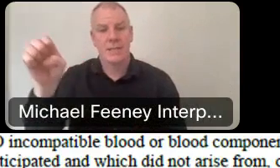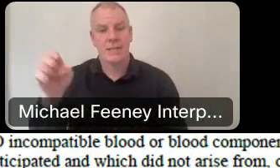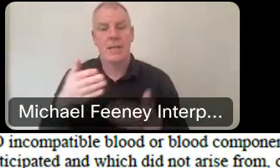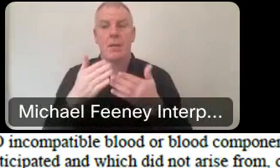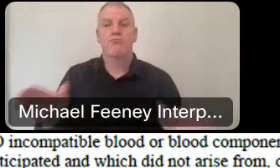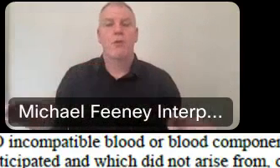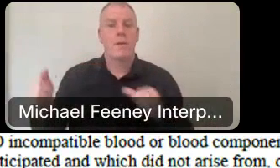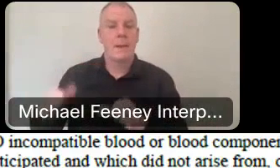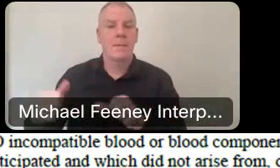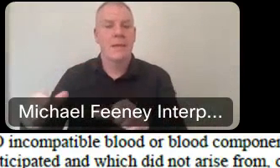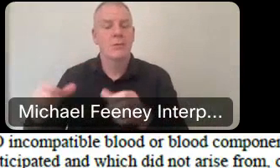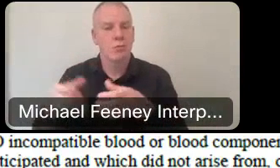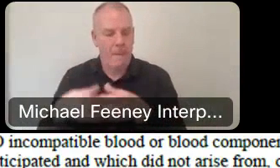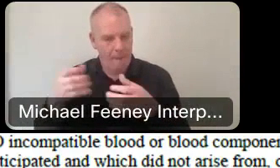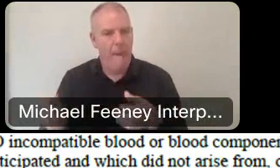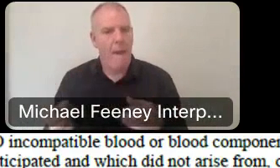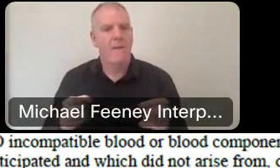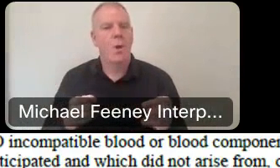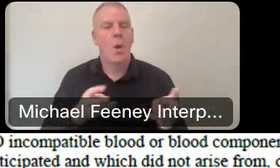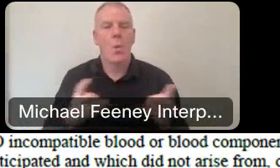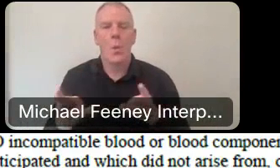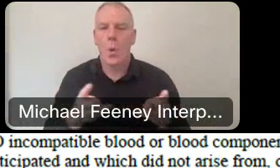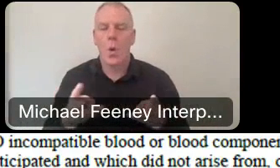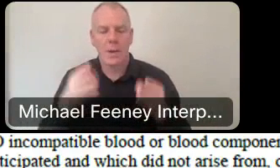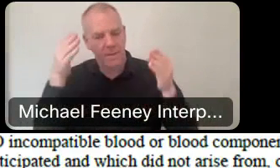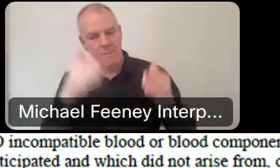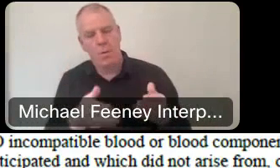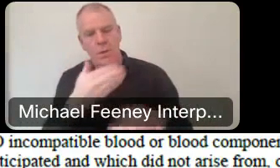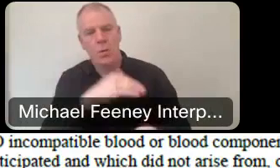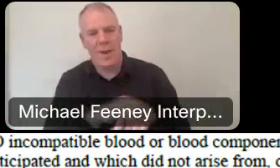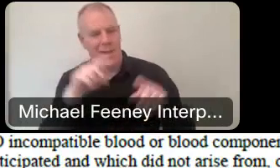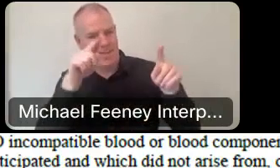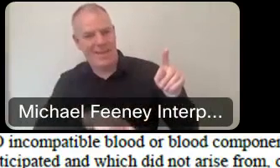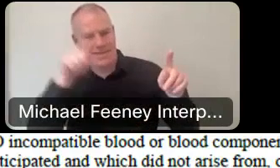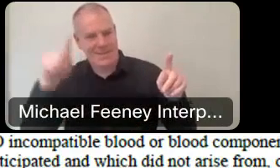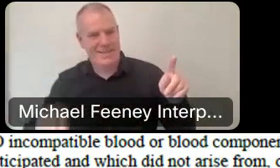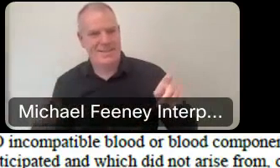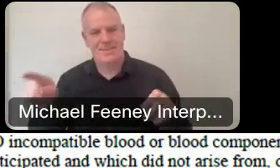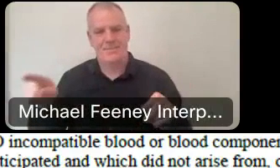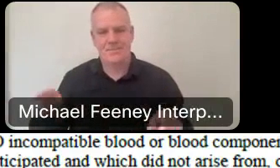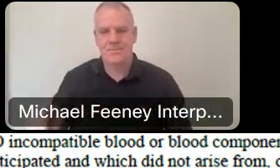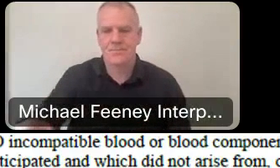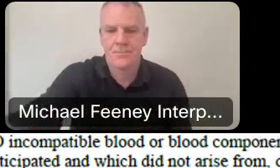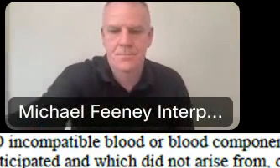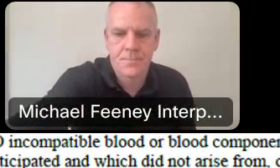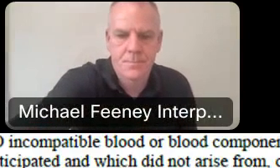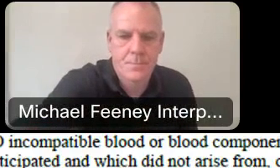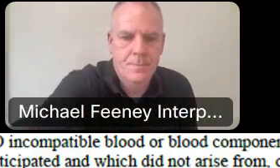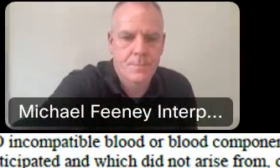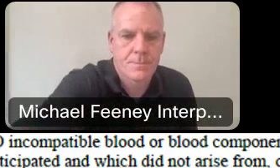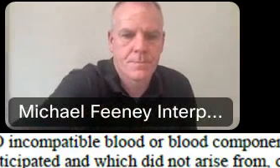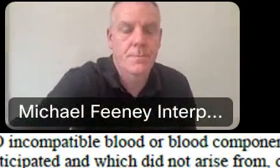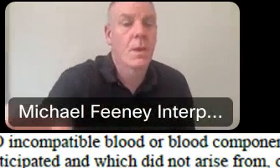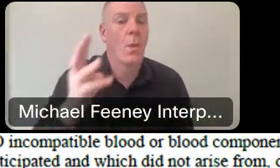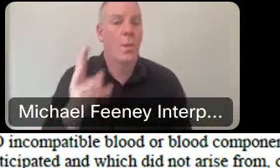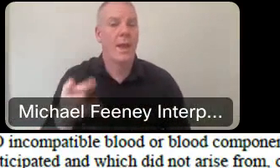group, but we also have a work stream that's particularly focusing in on these. And we will be developing guidance for staff. So